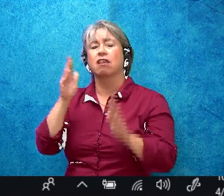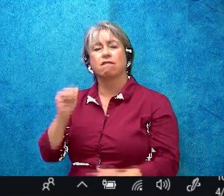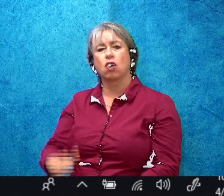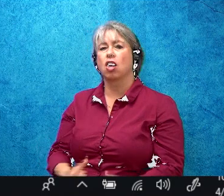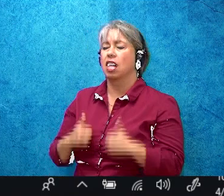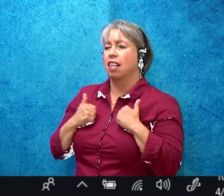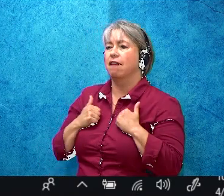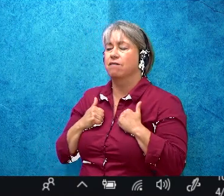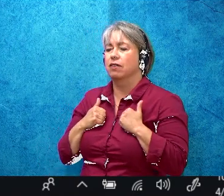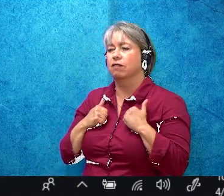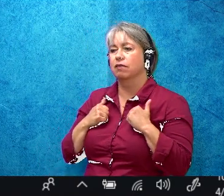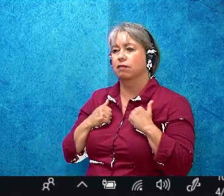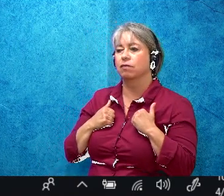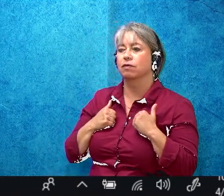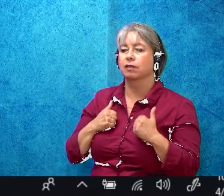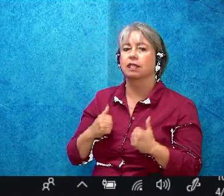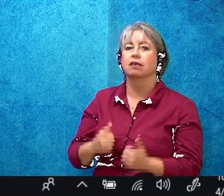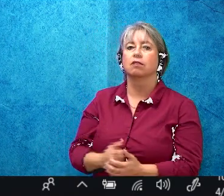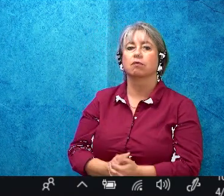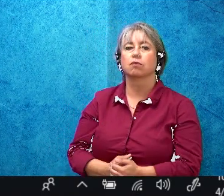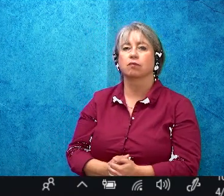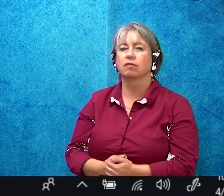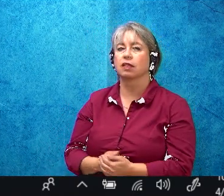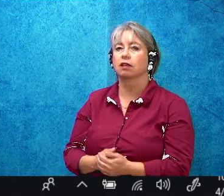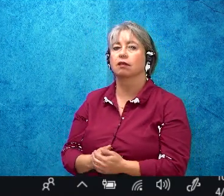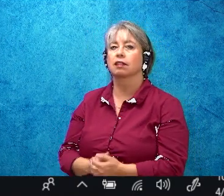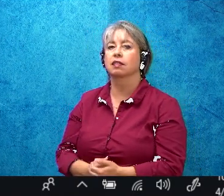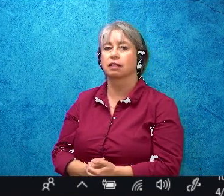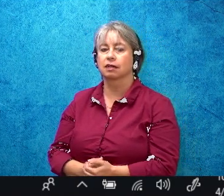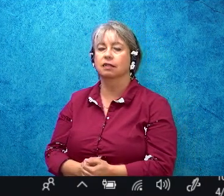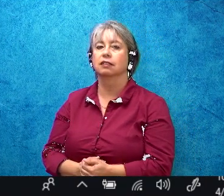about Beyonce making it to the big time. So kind of the same thing.